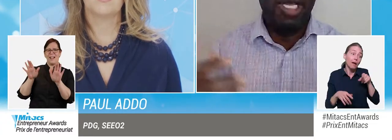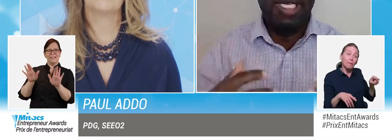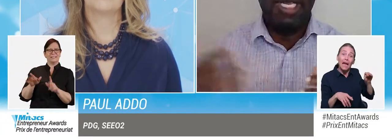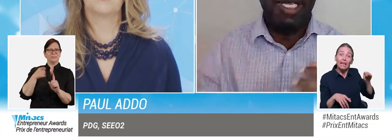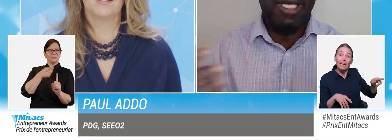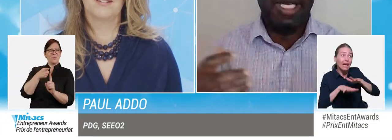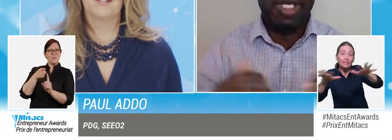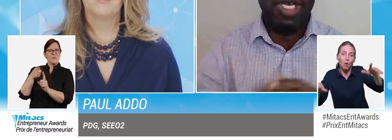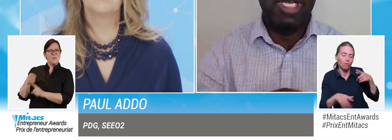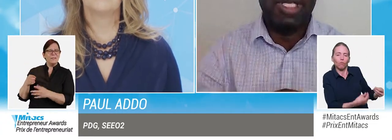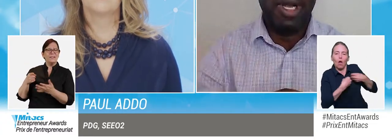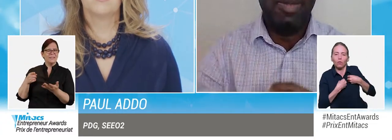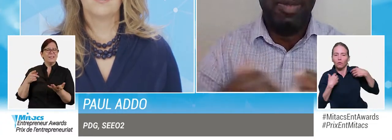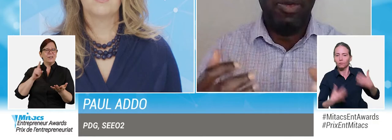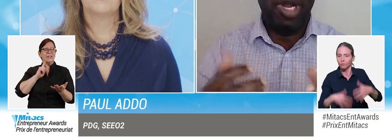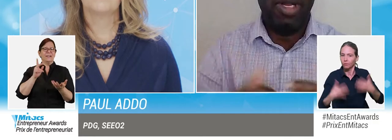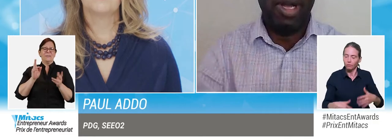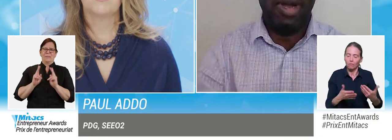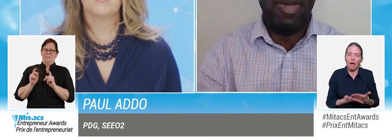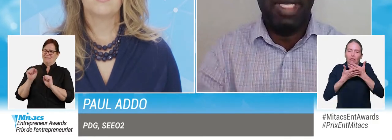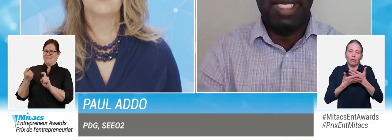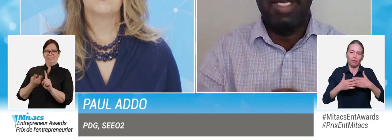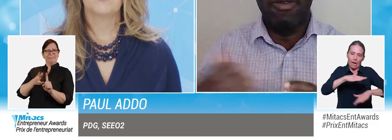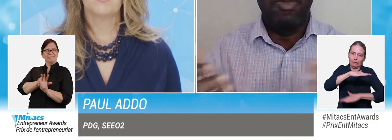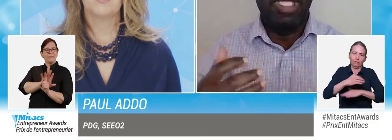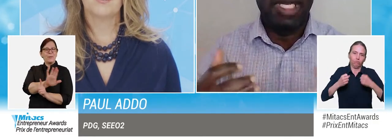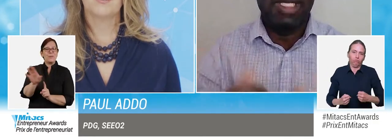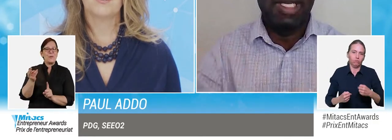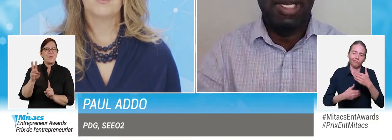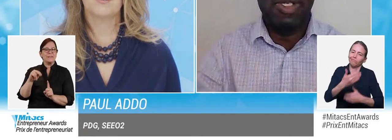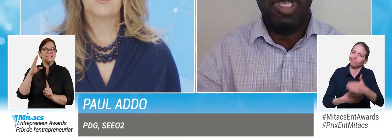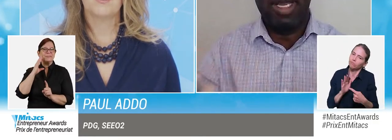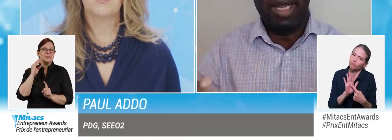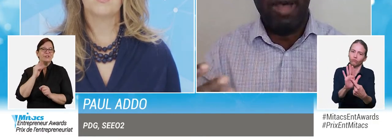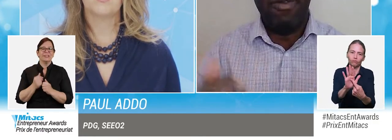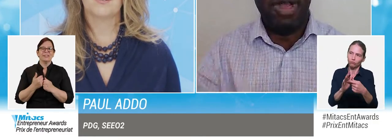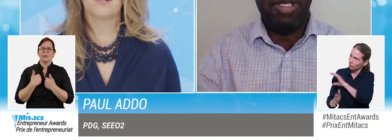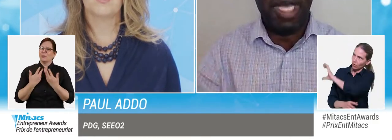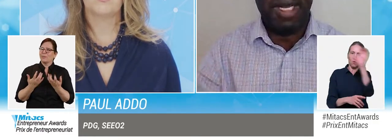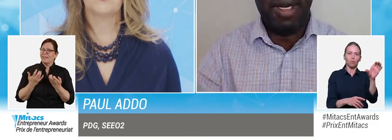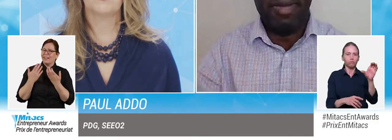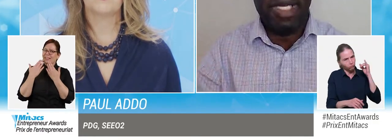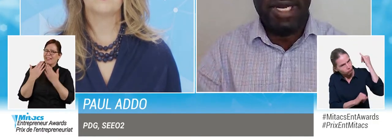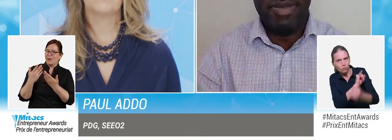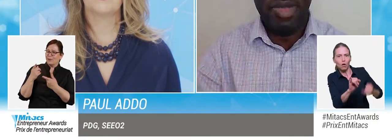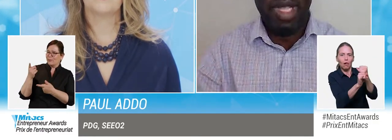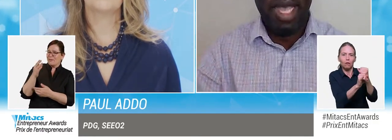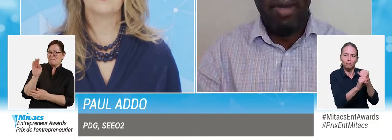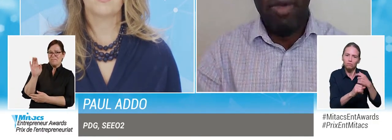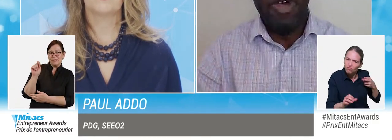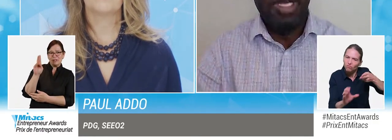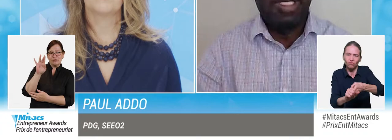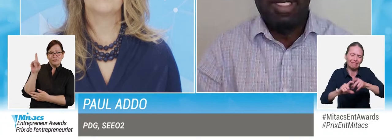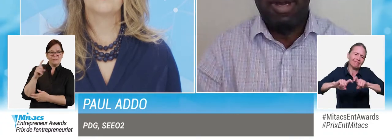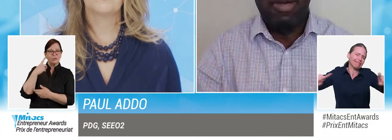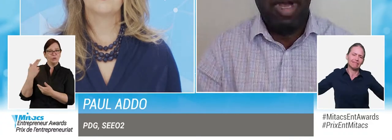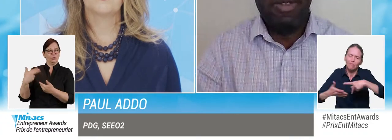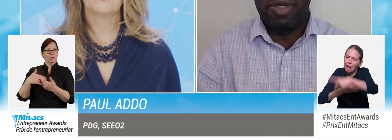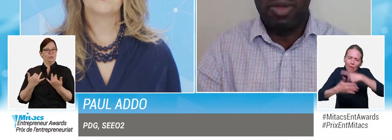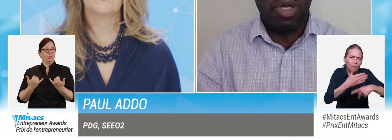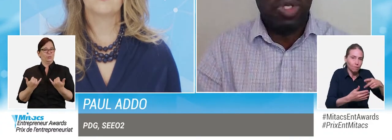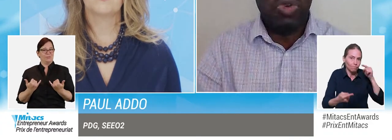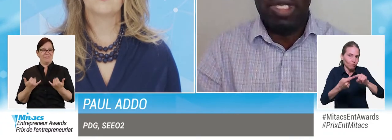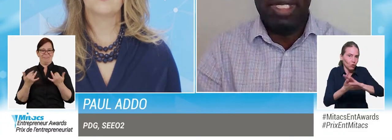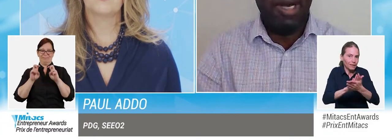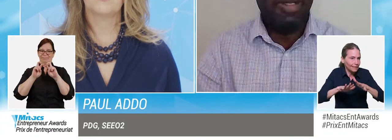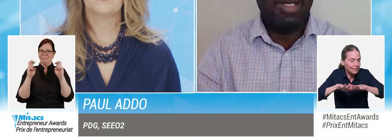share, delegate and share the time, right? And take different meetings so you can have a lot done. And we found, you know, you